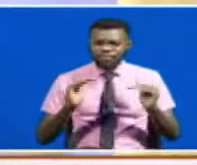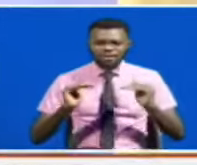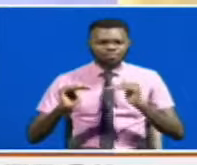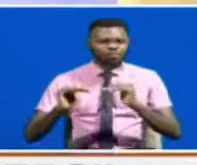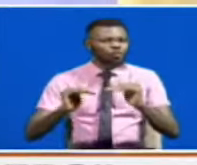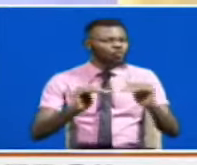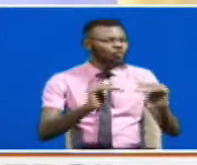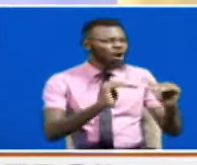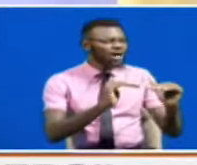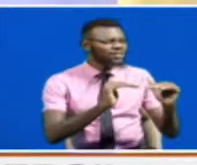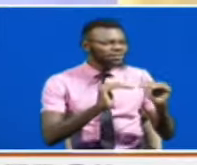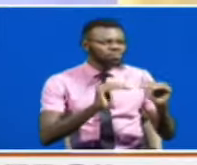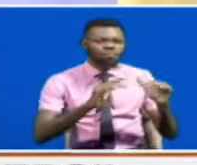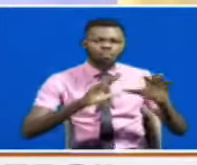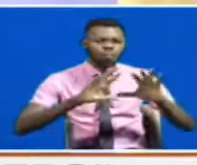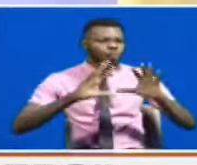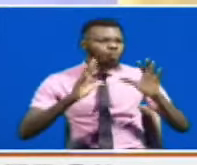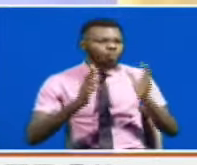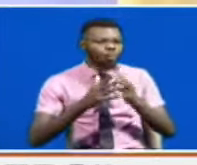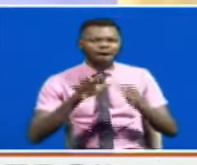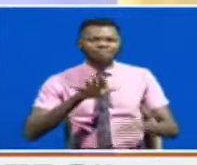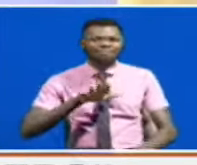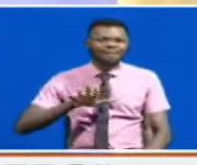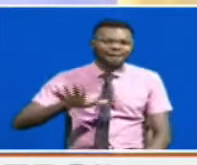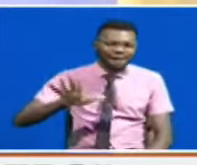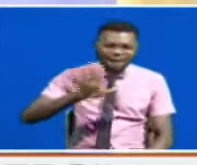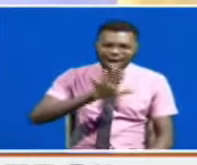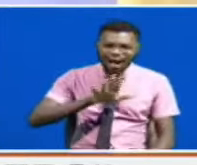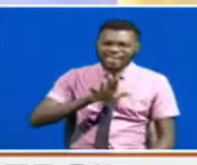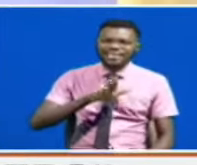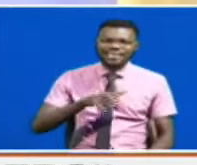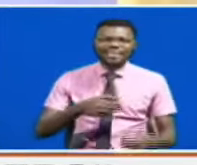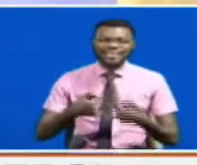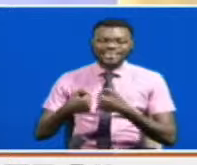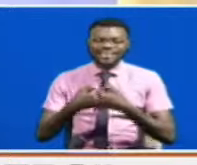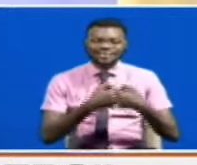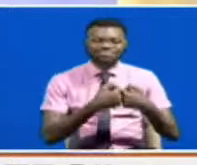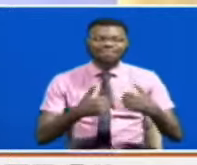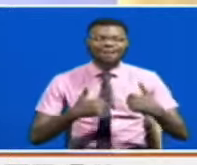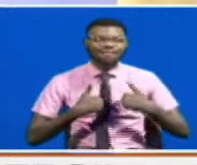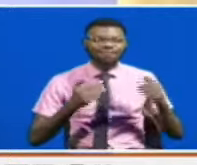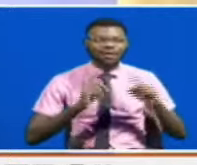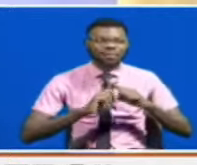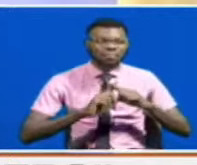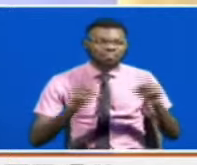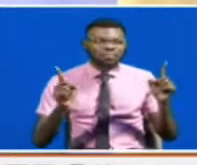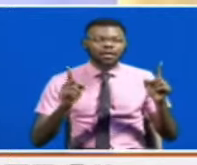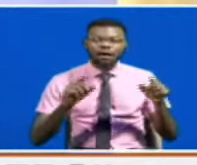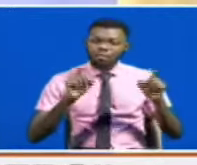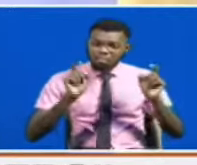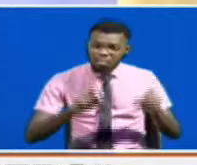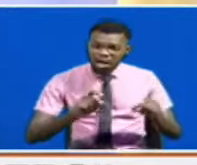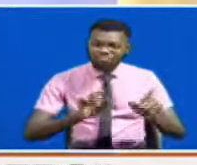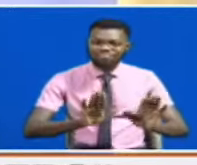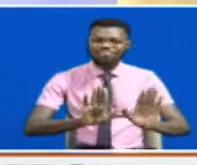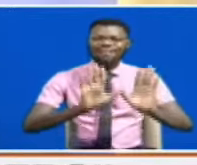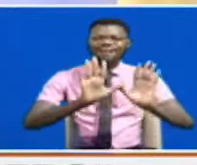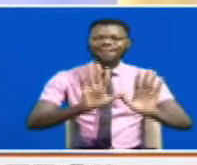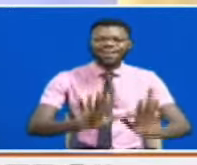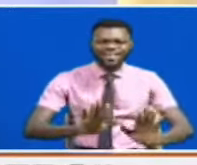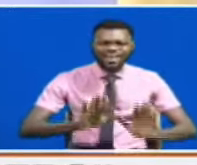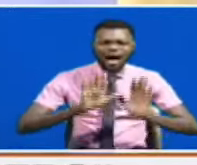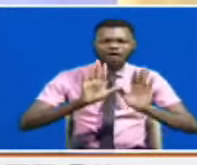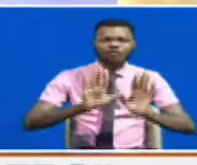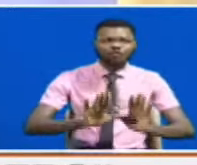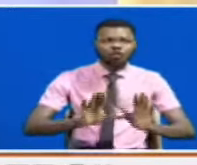Democracy all over the world is under attack. But this reminds me, this is why we should be more vigilant and